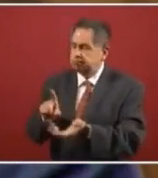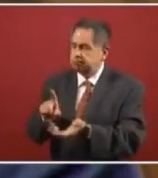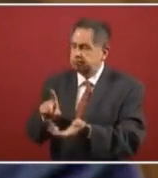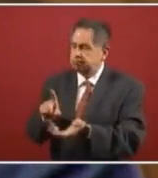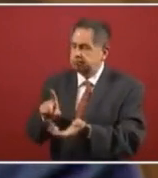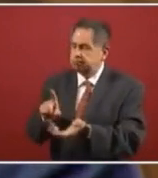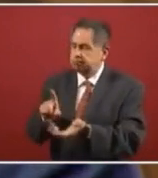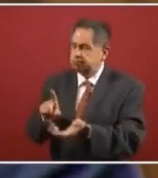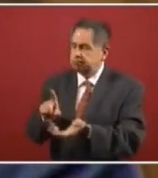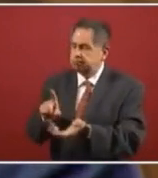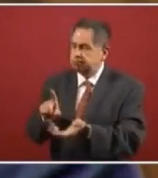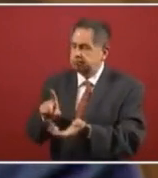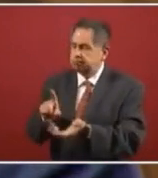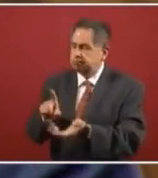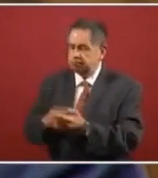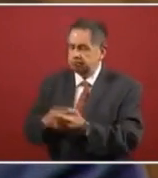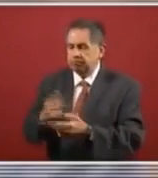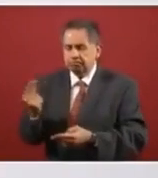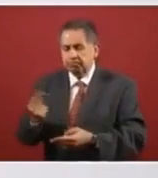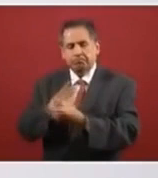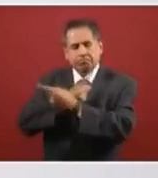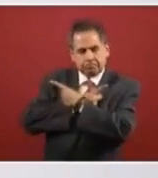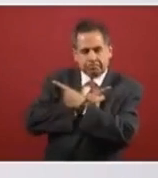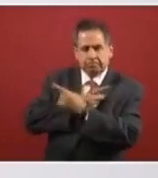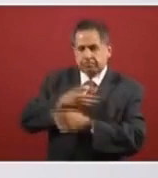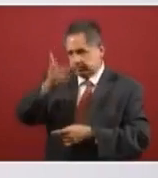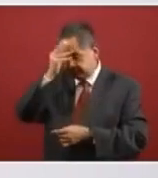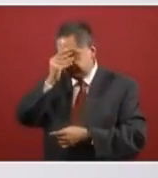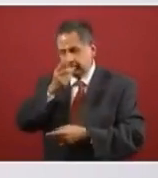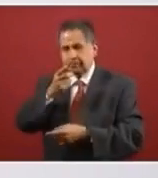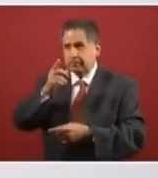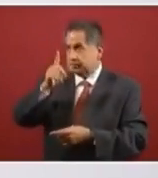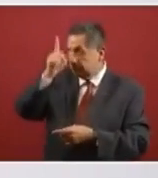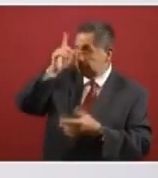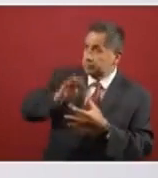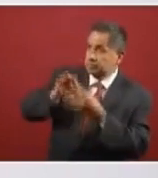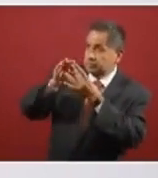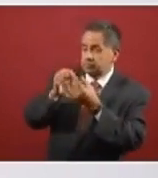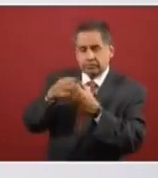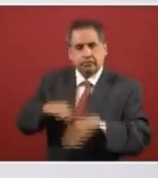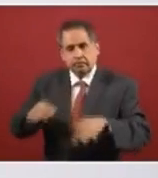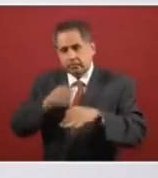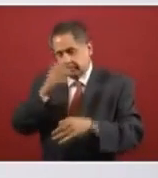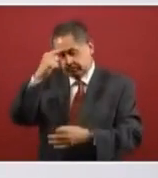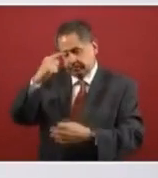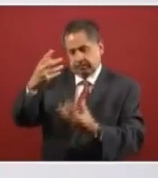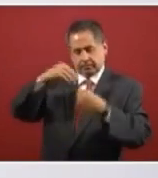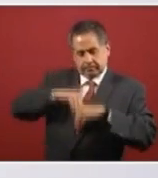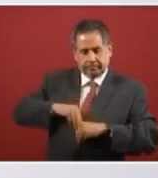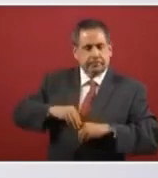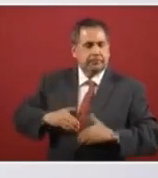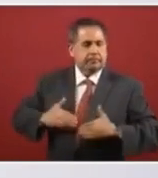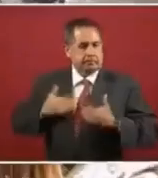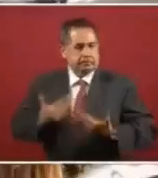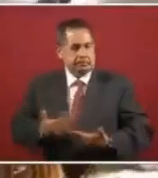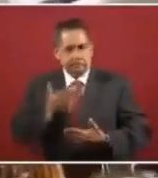we need to strengthen cultural values and spiritual one's